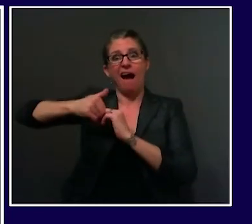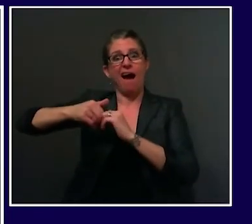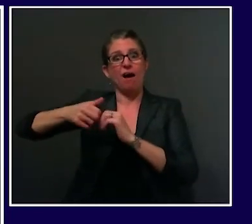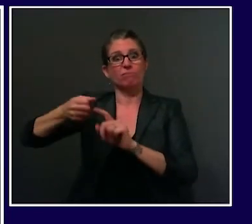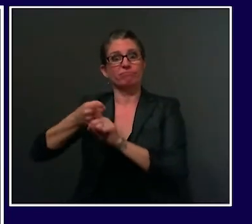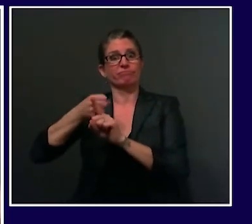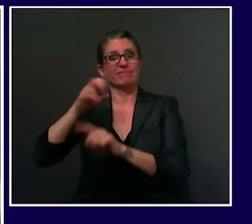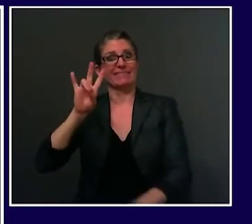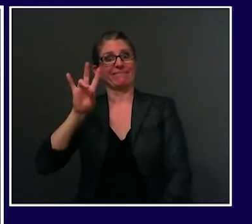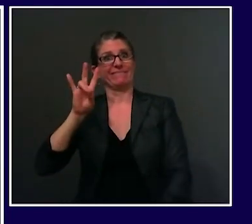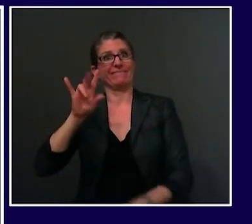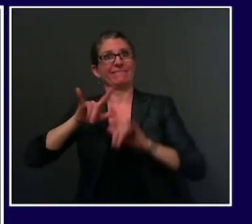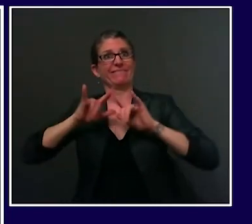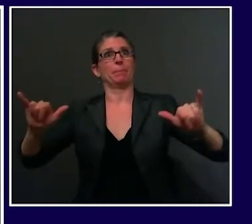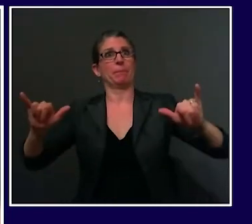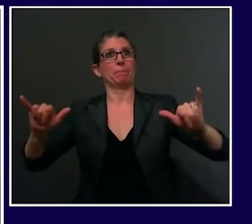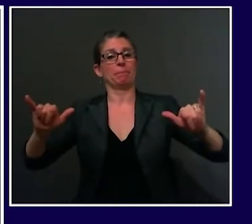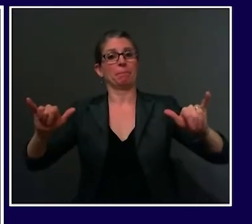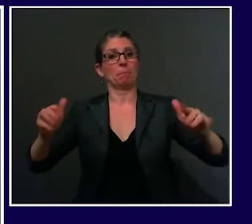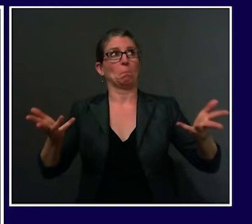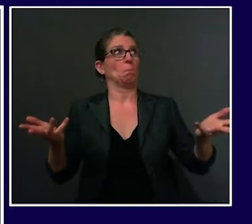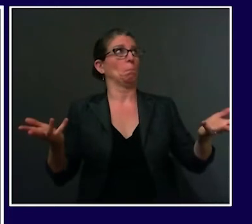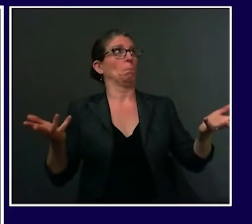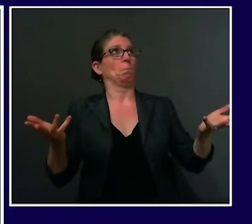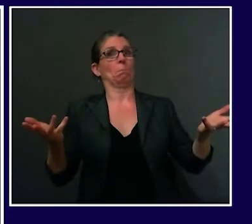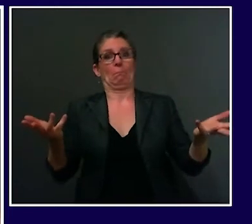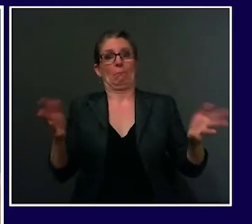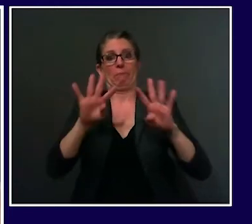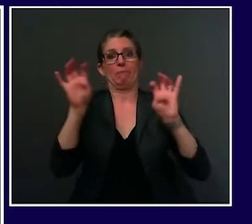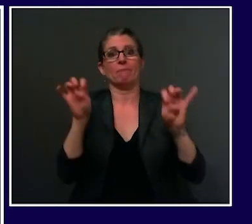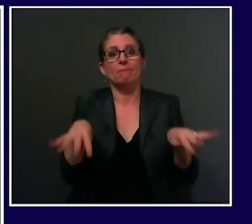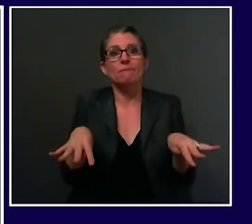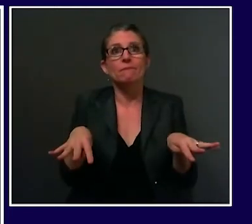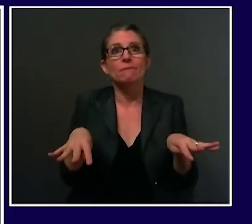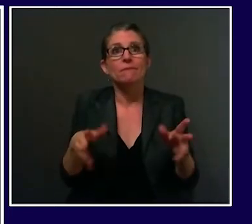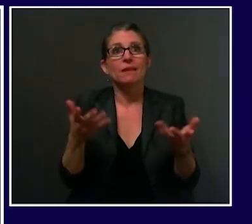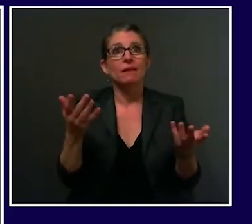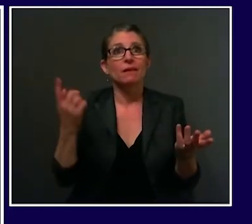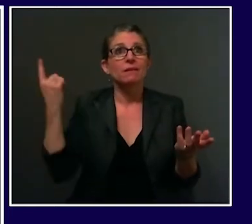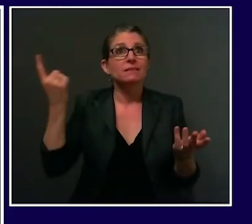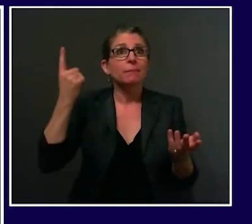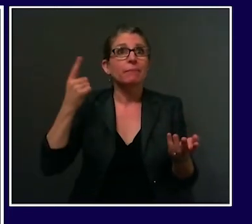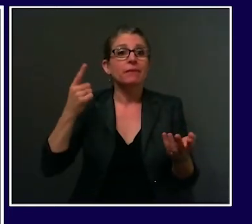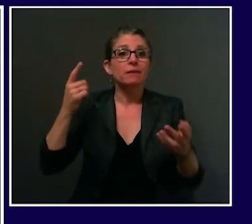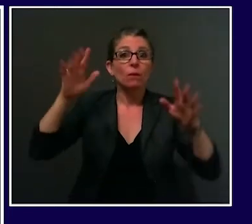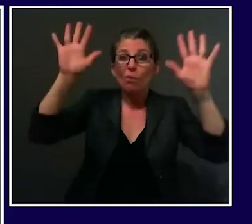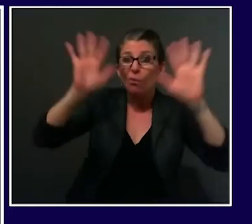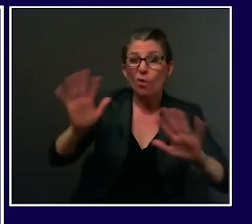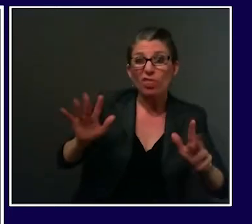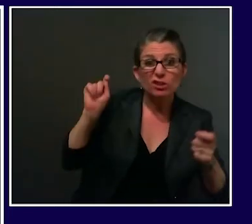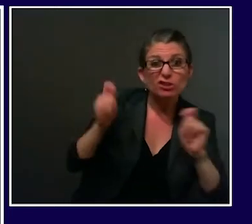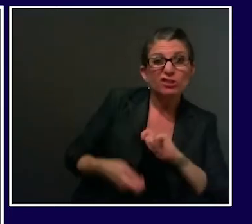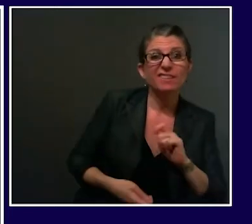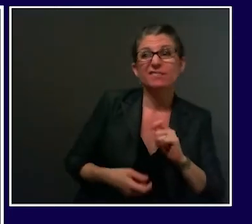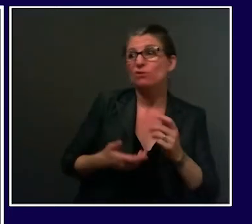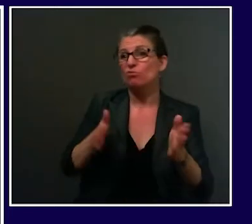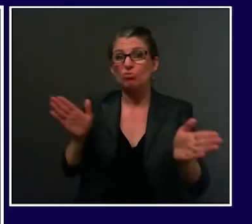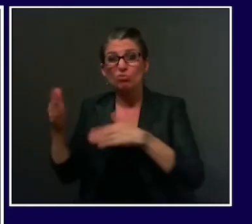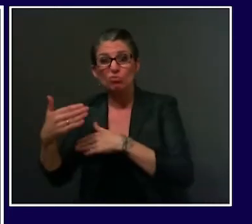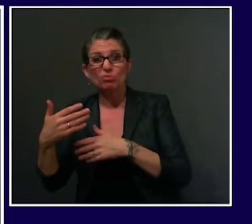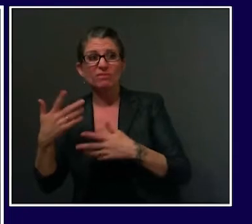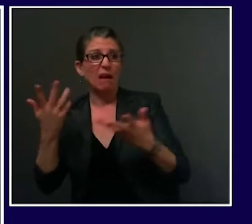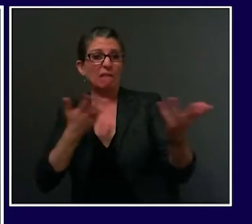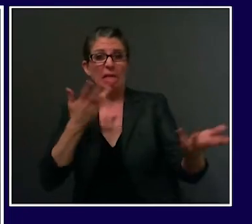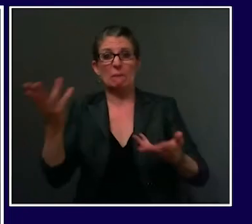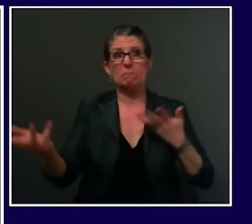coincidence based on the changing of seasons and the changing of the weather, that's the focus of our investigation. I can't speculate right now